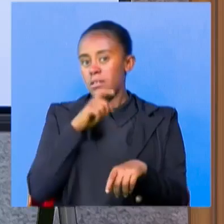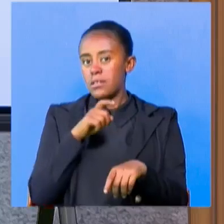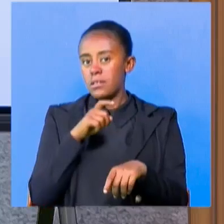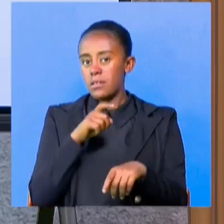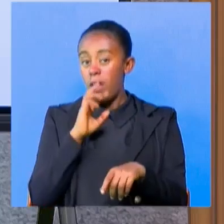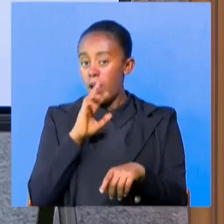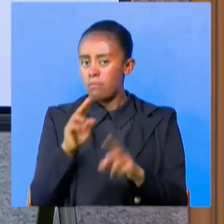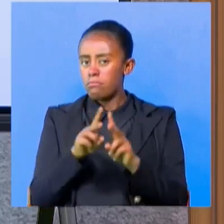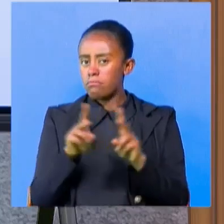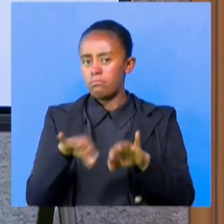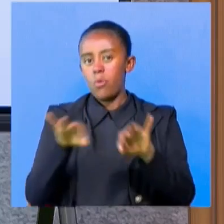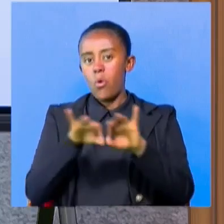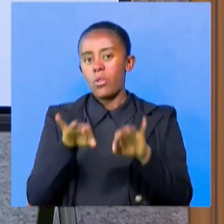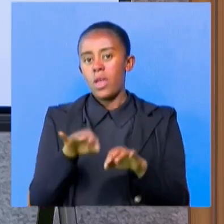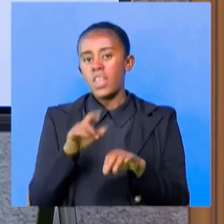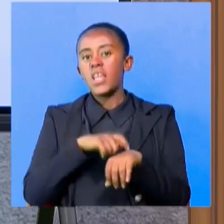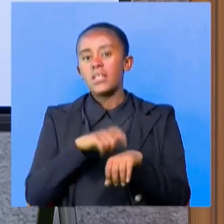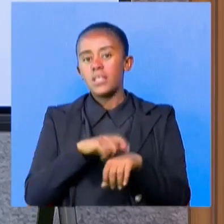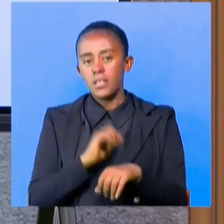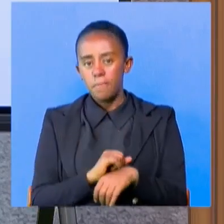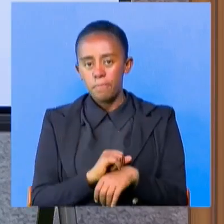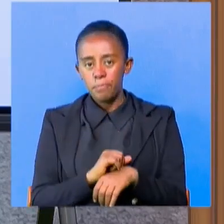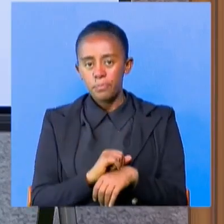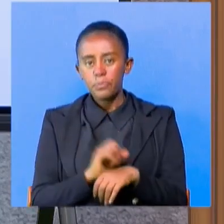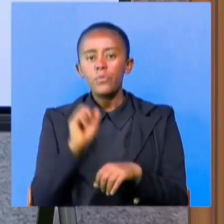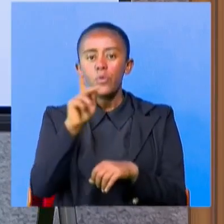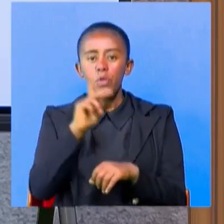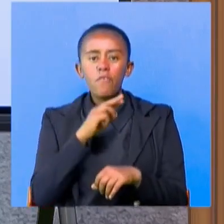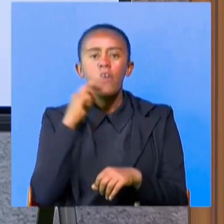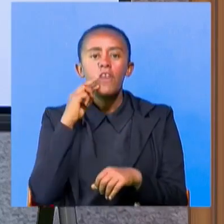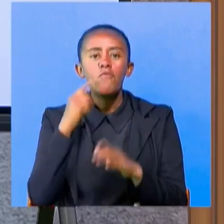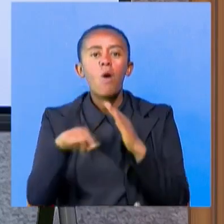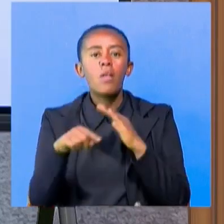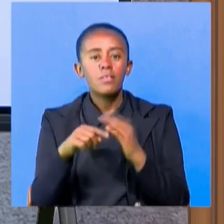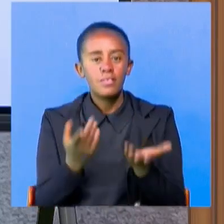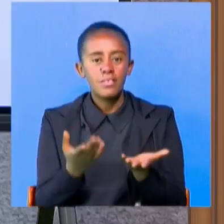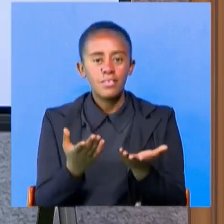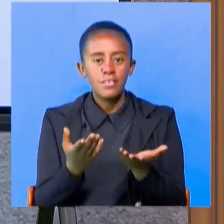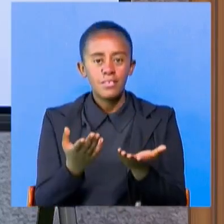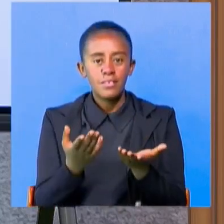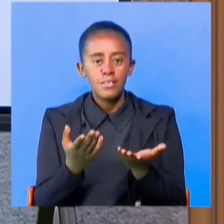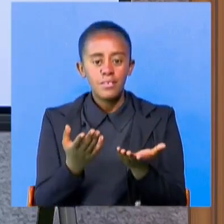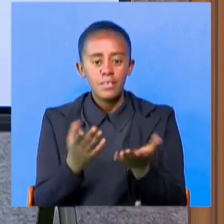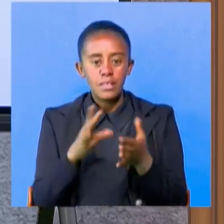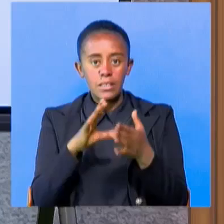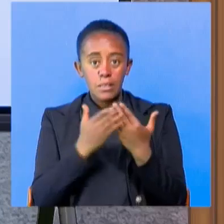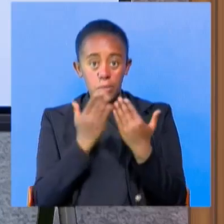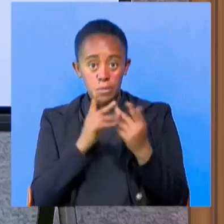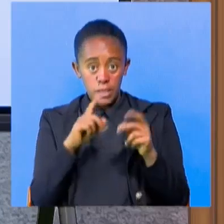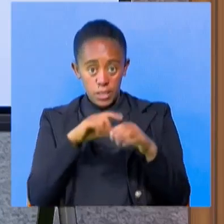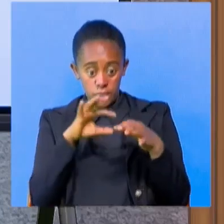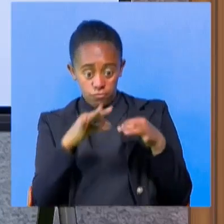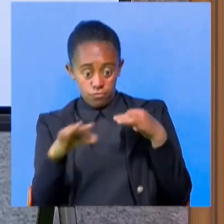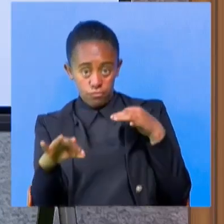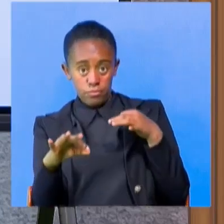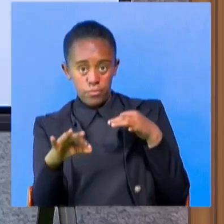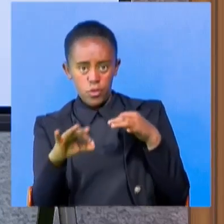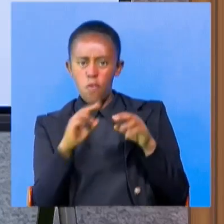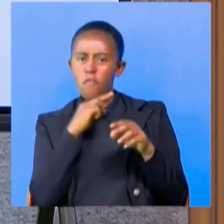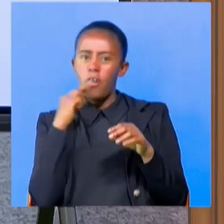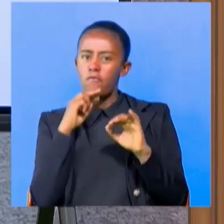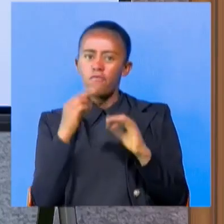important tenses. So what are the verbs that we use in order to use simple present